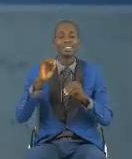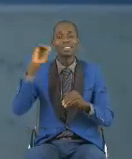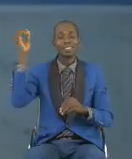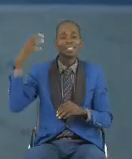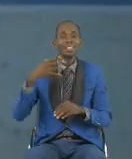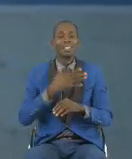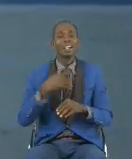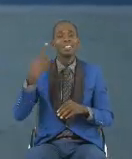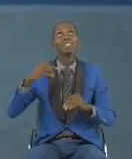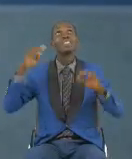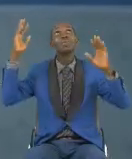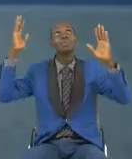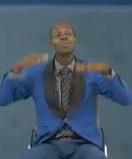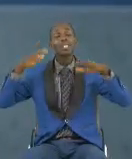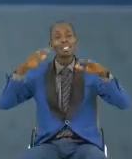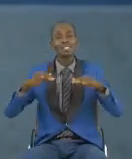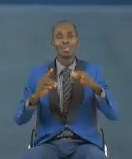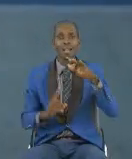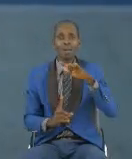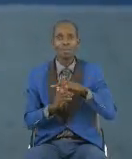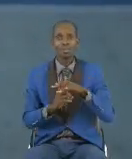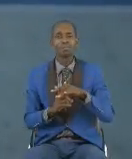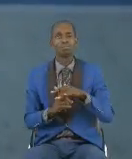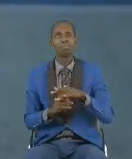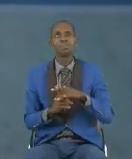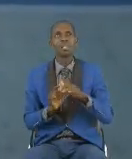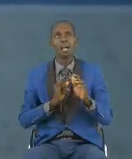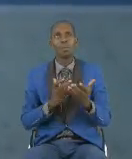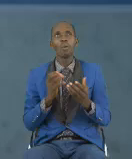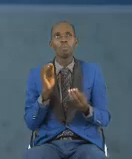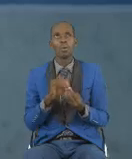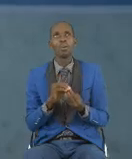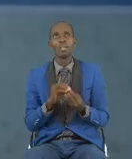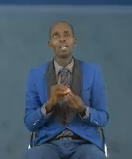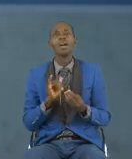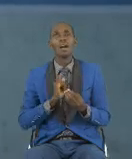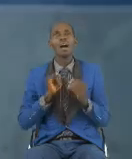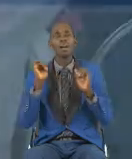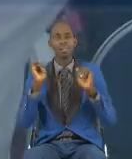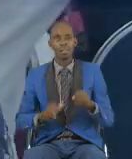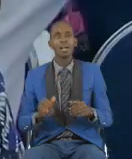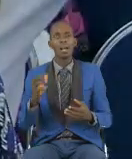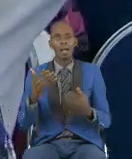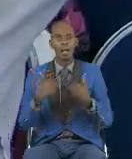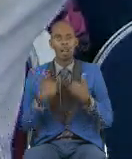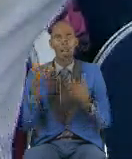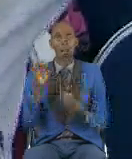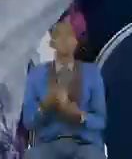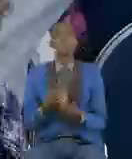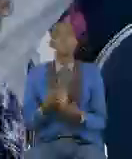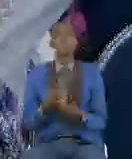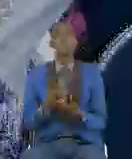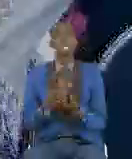there, and you say, I can take more. I can have more. That's